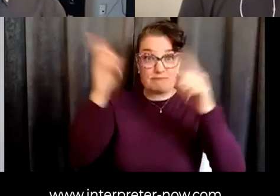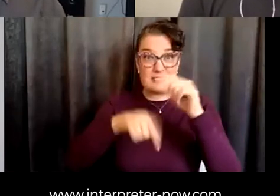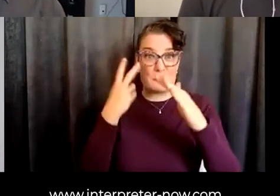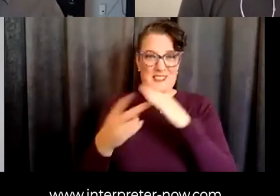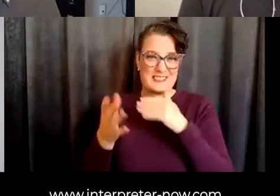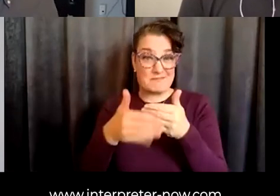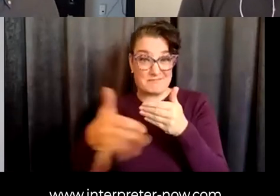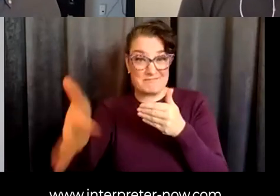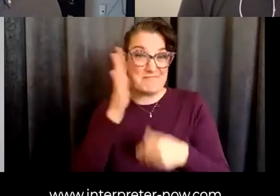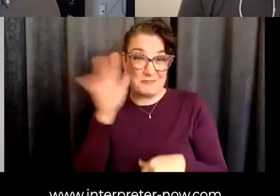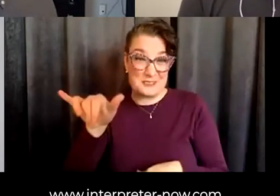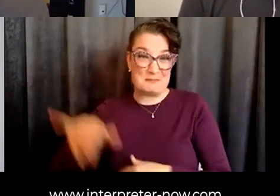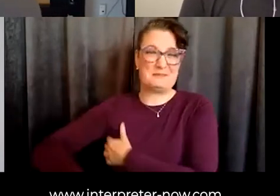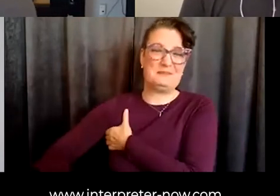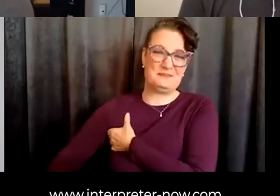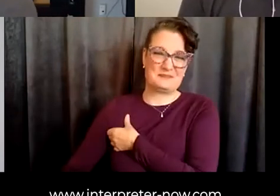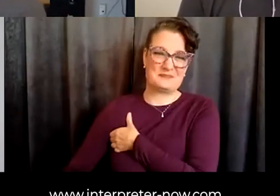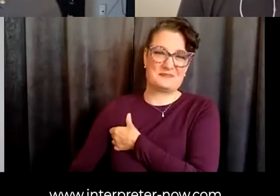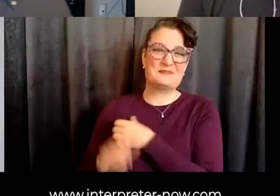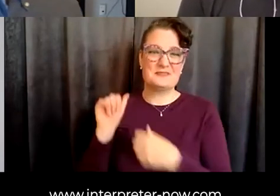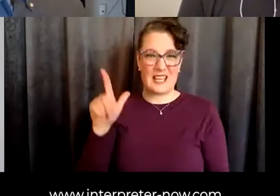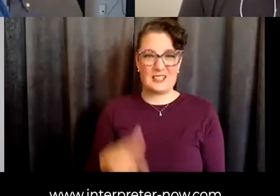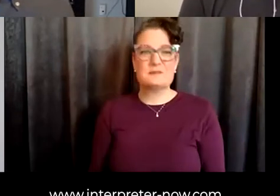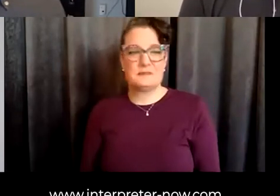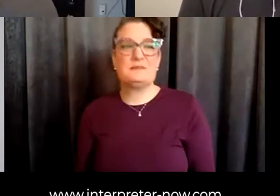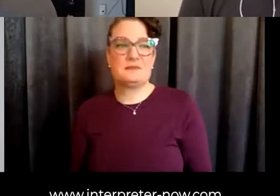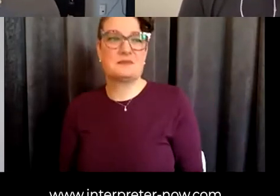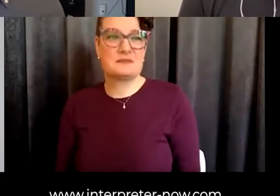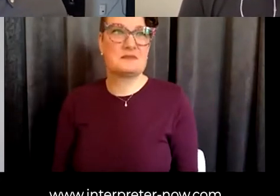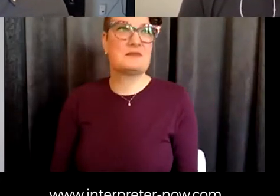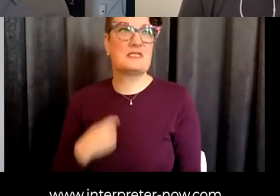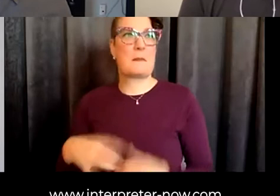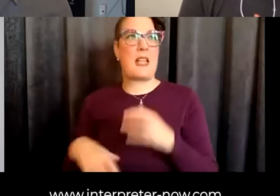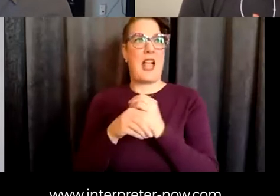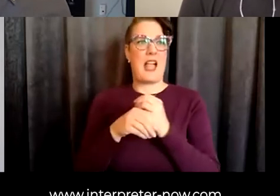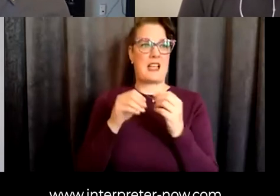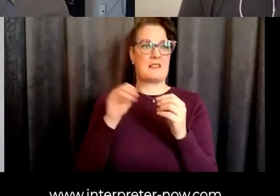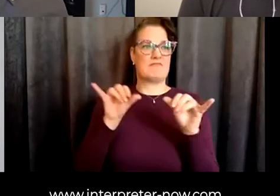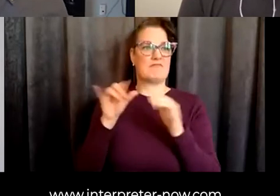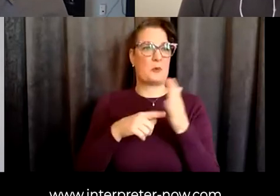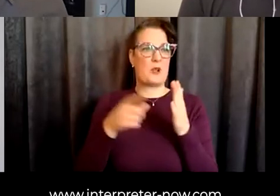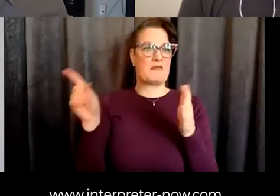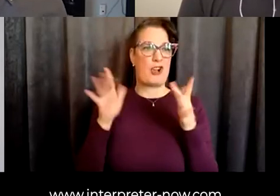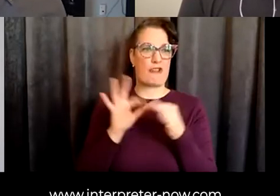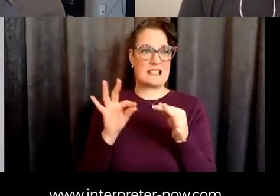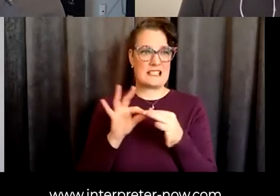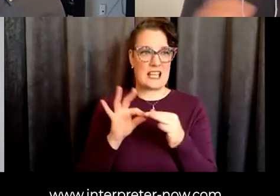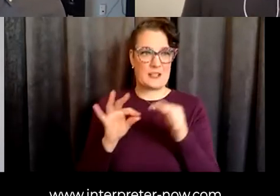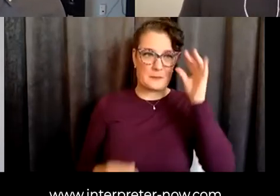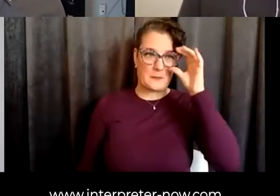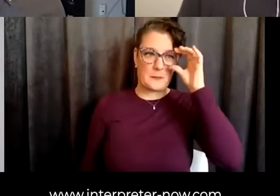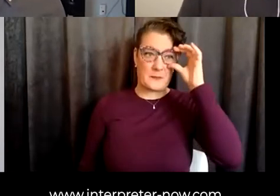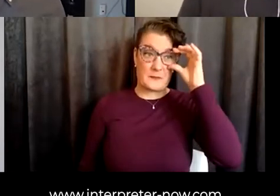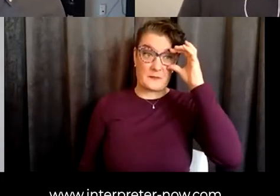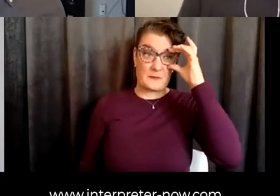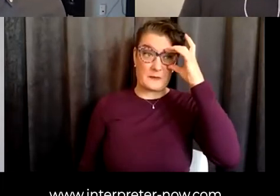The thing that I would add, you know, I think to what's already been said is that I really, Anthony, I love what you said